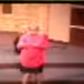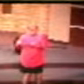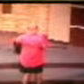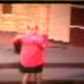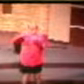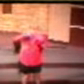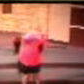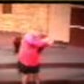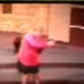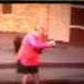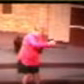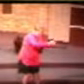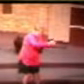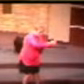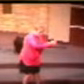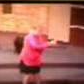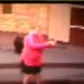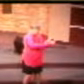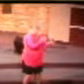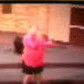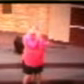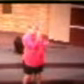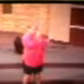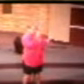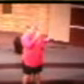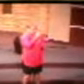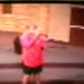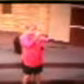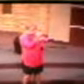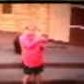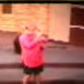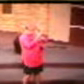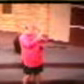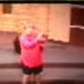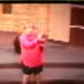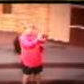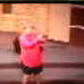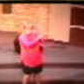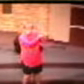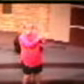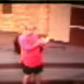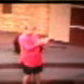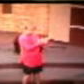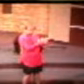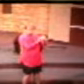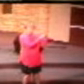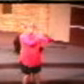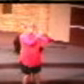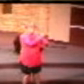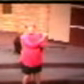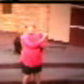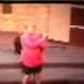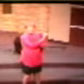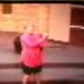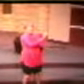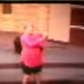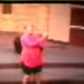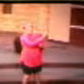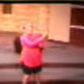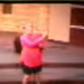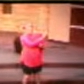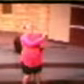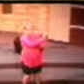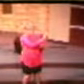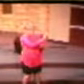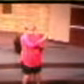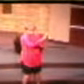up to a cinder block, small cinder block cell, a house. It had a fence around it with more razor